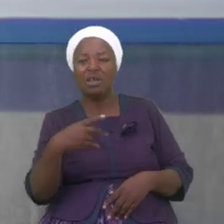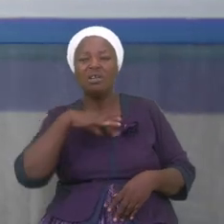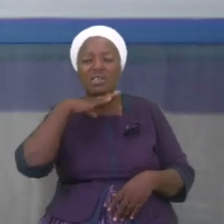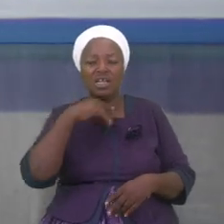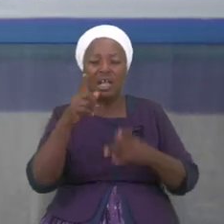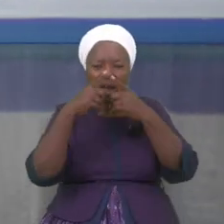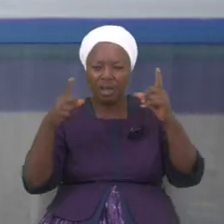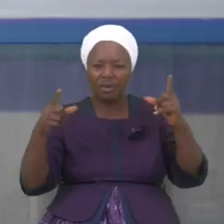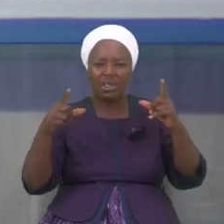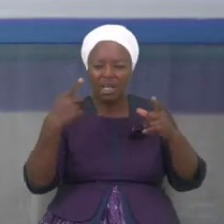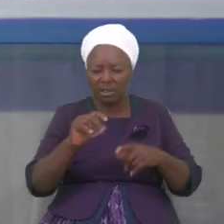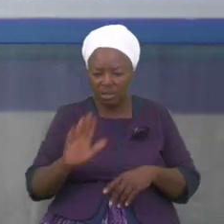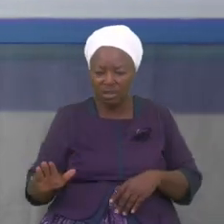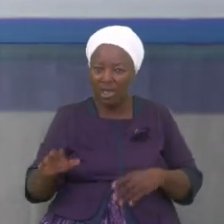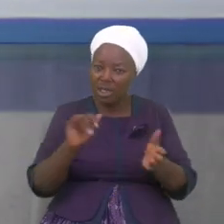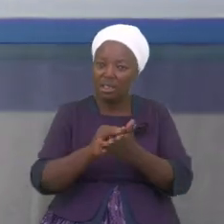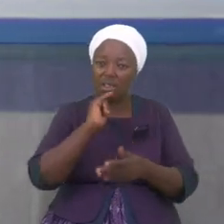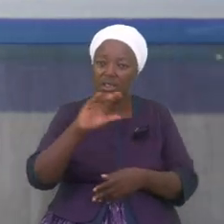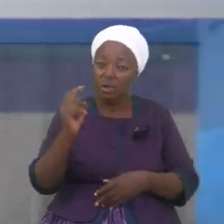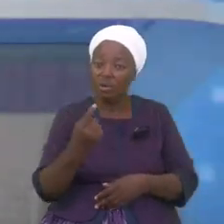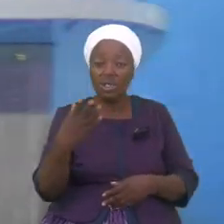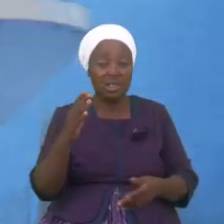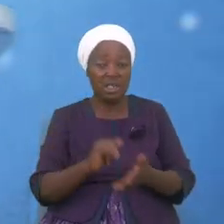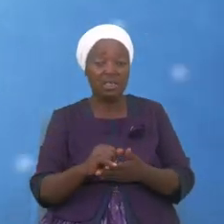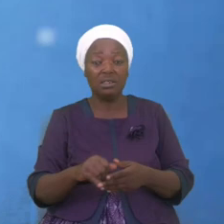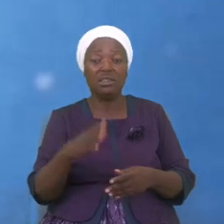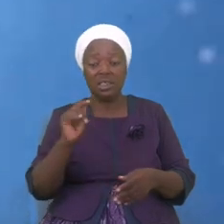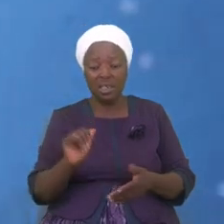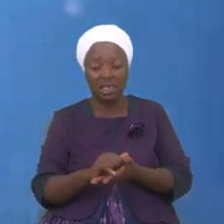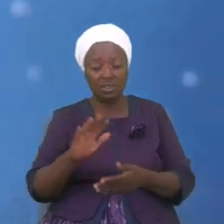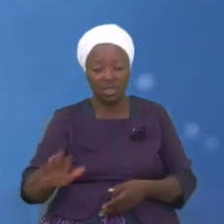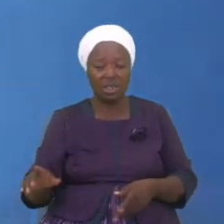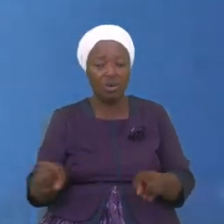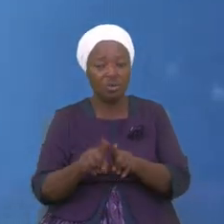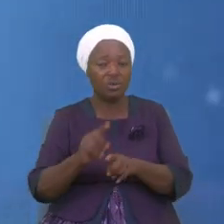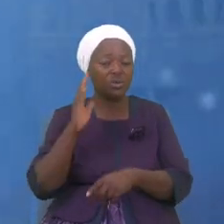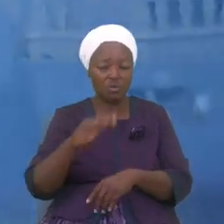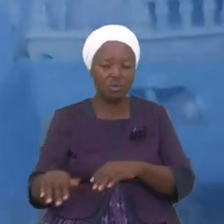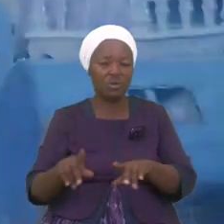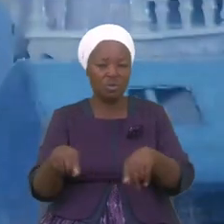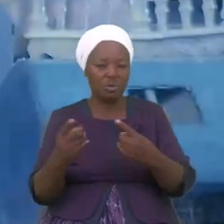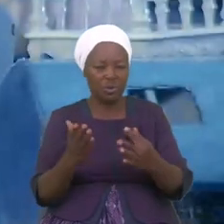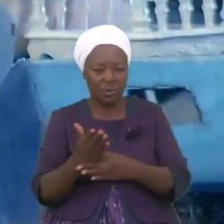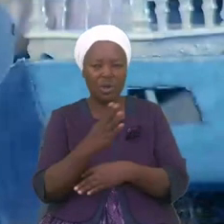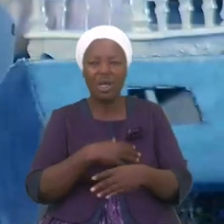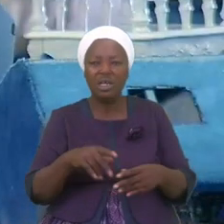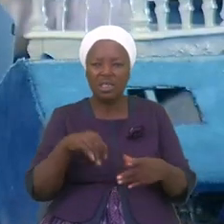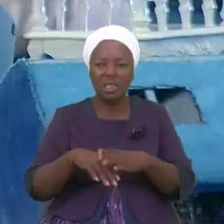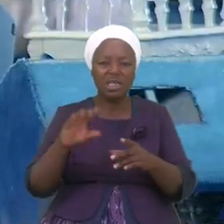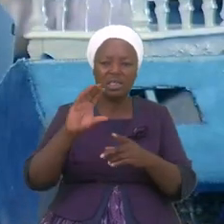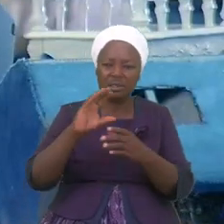child, that's the only test school that the child has in character, in molding character,